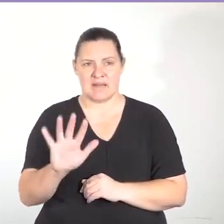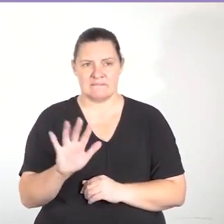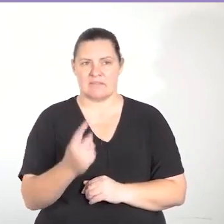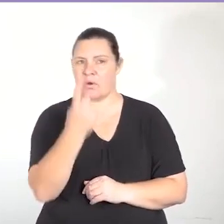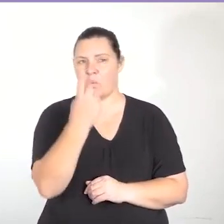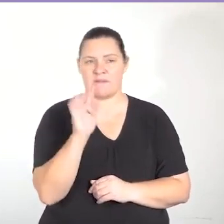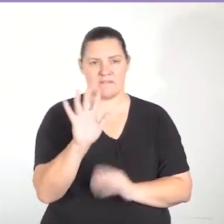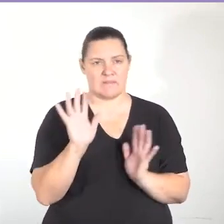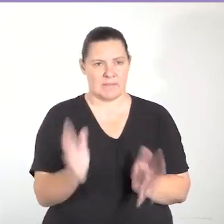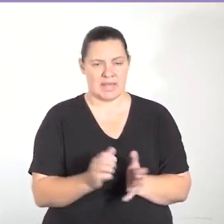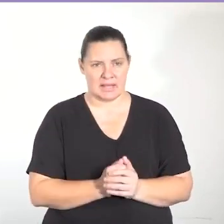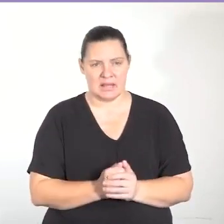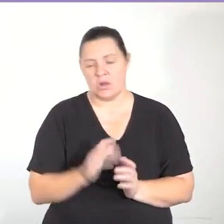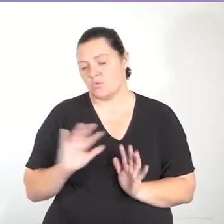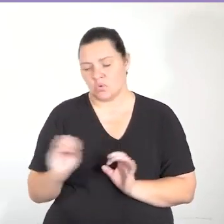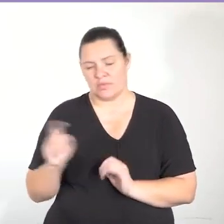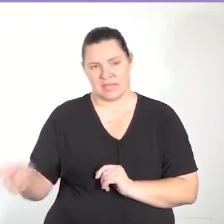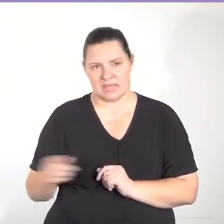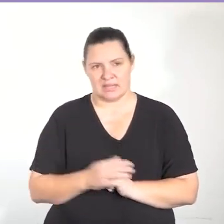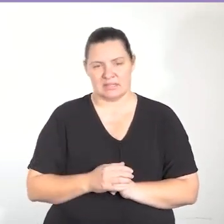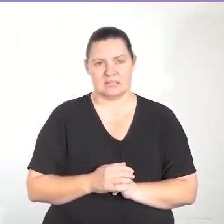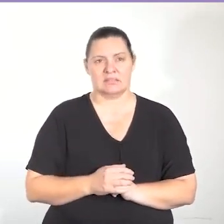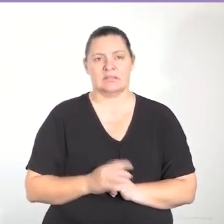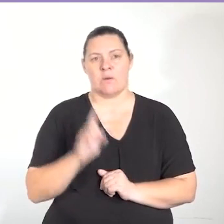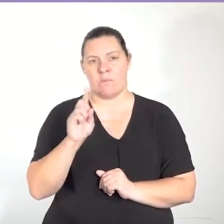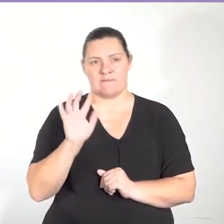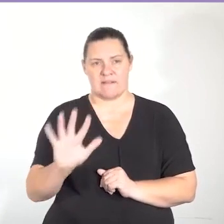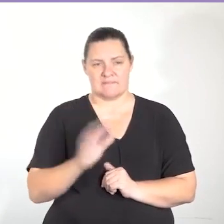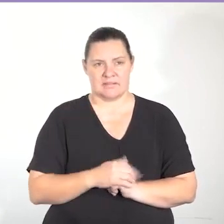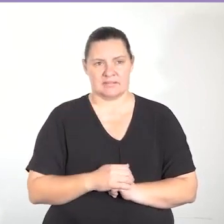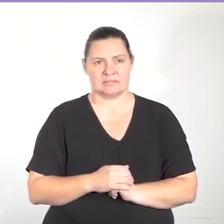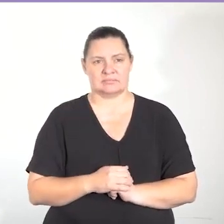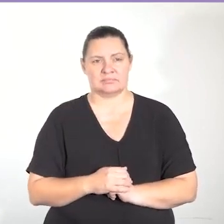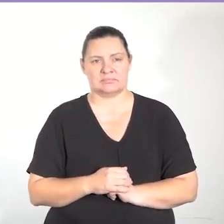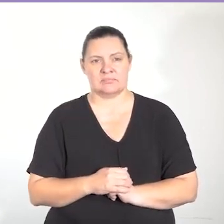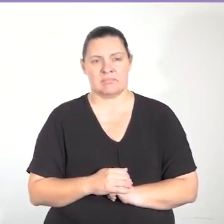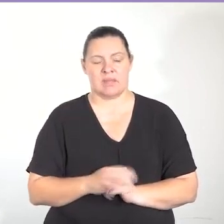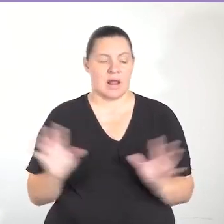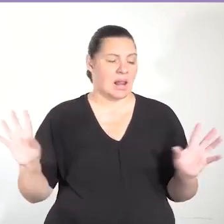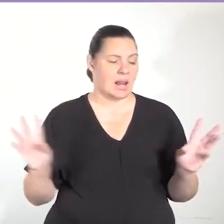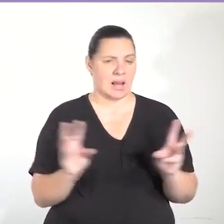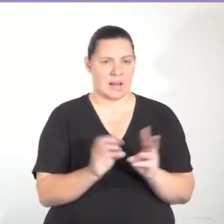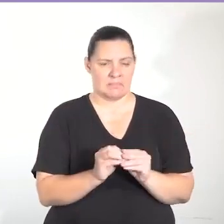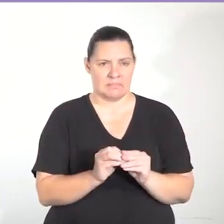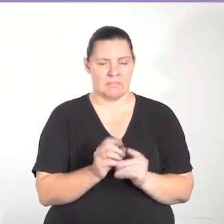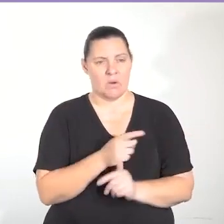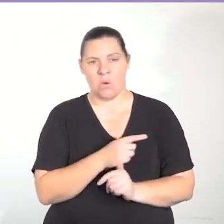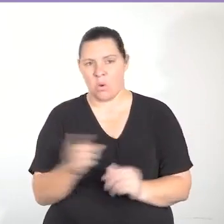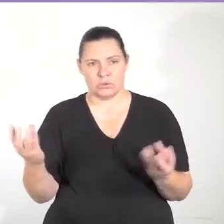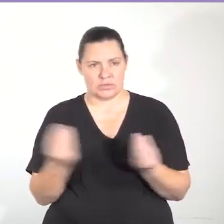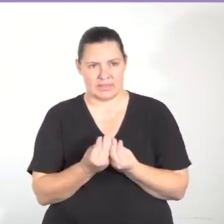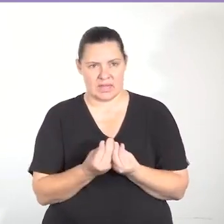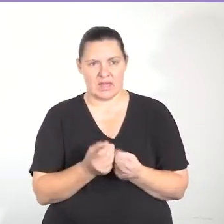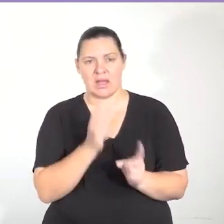with the 5. There's 1 5 here. There's no 5 there. So we are going to take just the 1 5. And when we multiply all of those